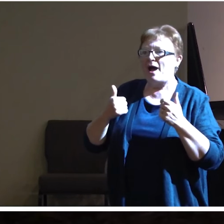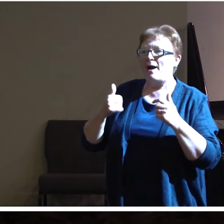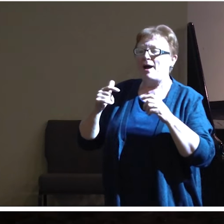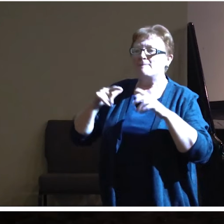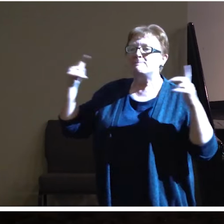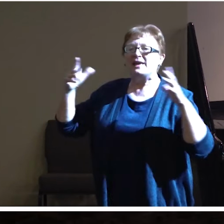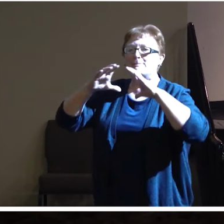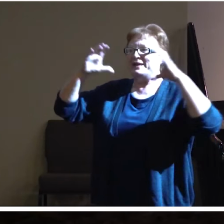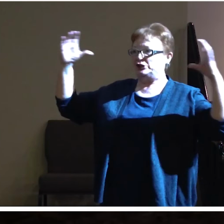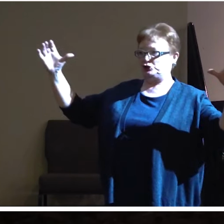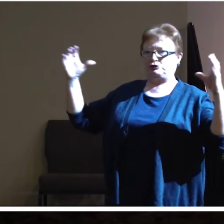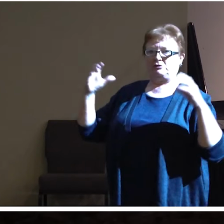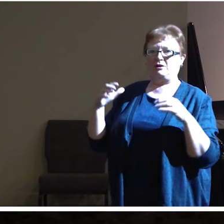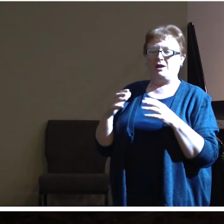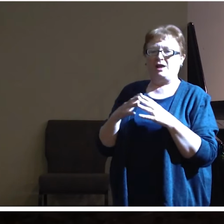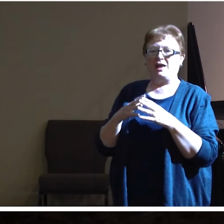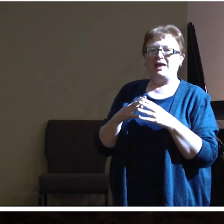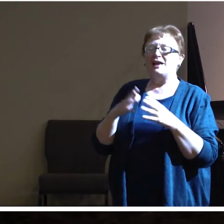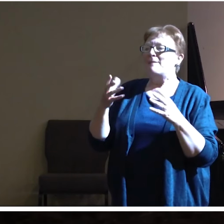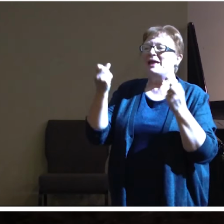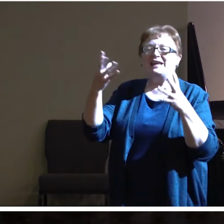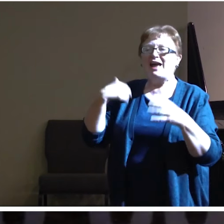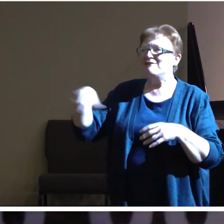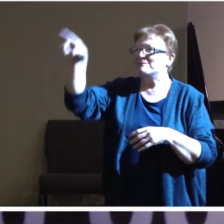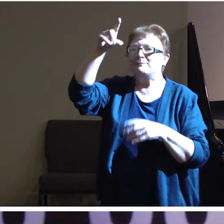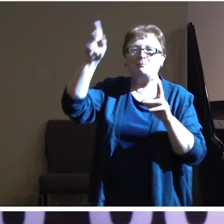problems going on in society today is tunnel vision.